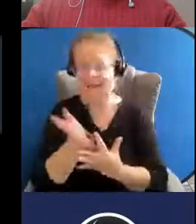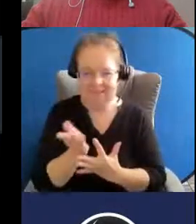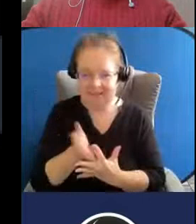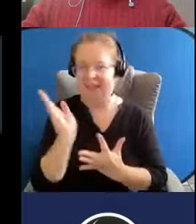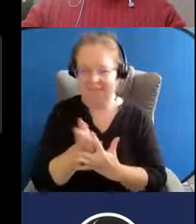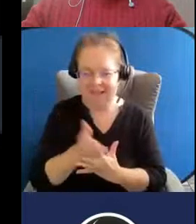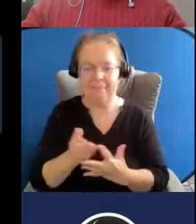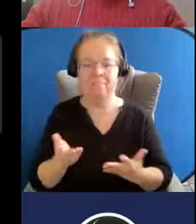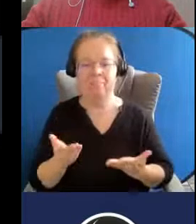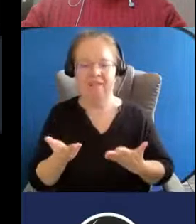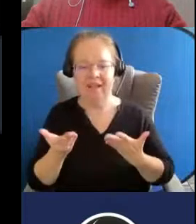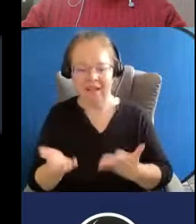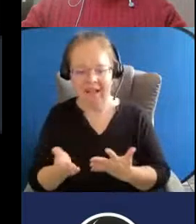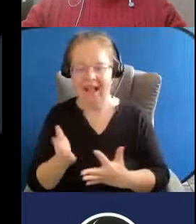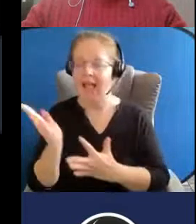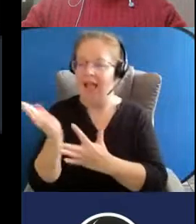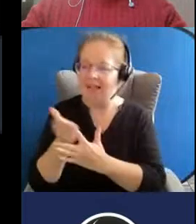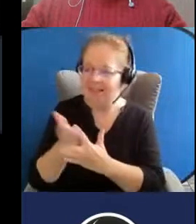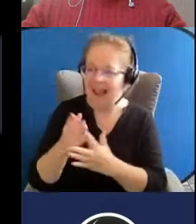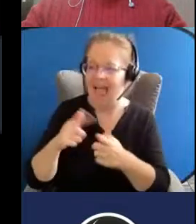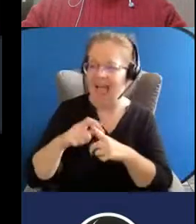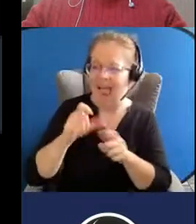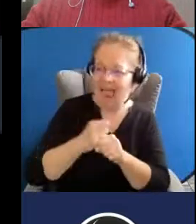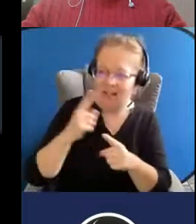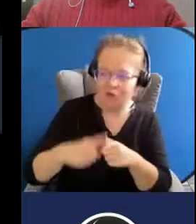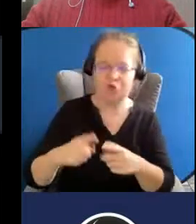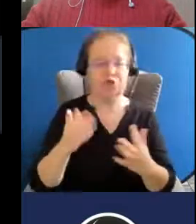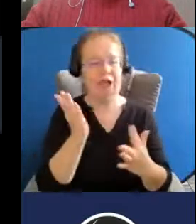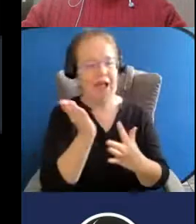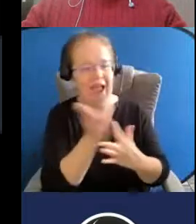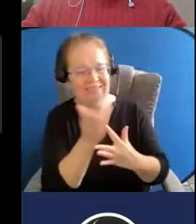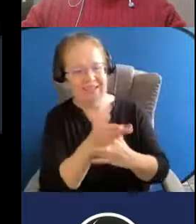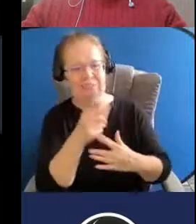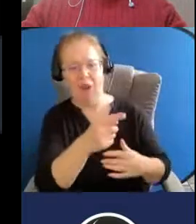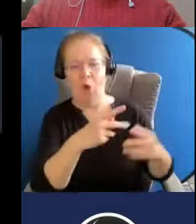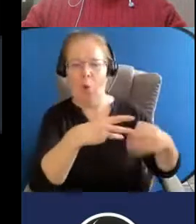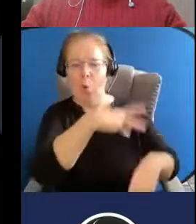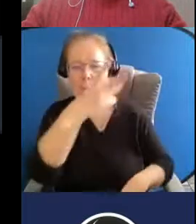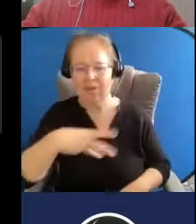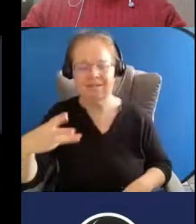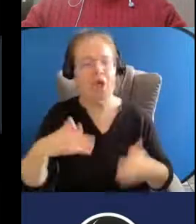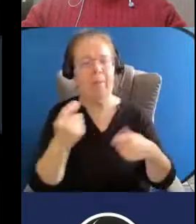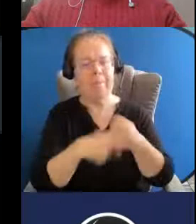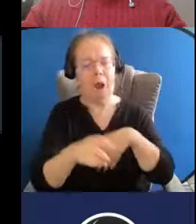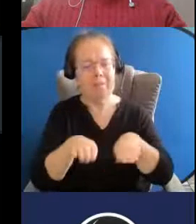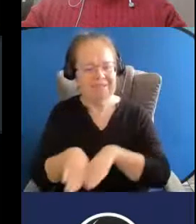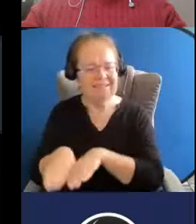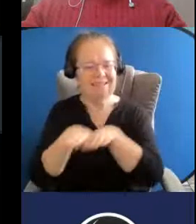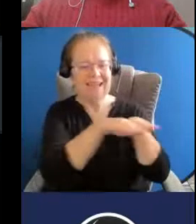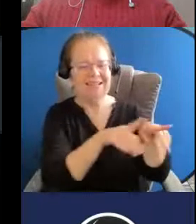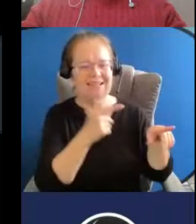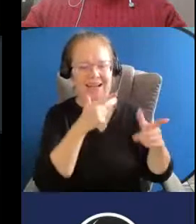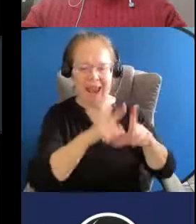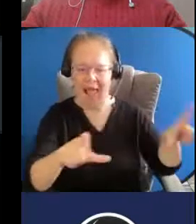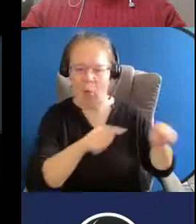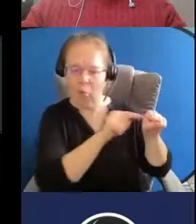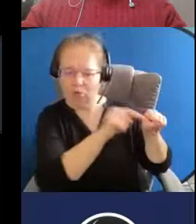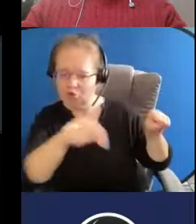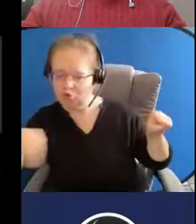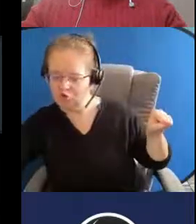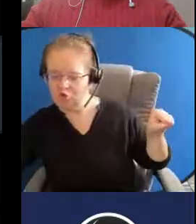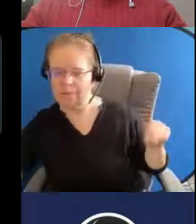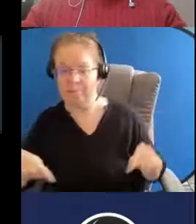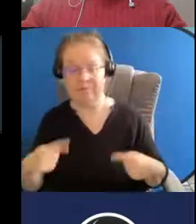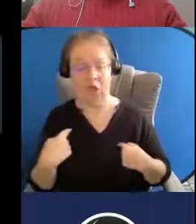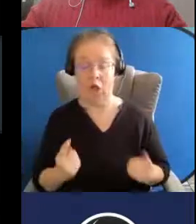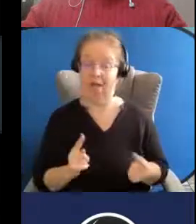accessibility in Office, accessibility in Edge, accessibility in Windows, this sort of standardization of language. But the thing that, honestly, the